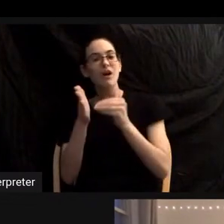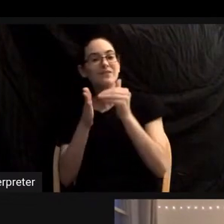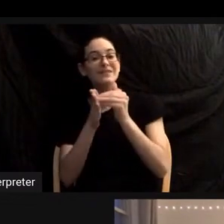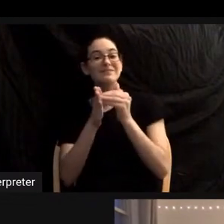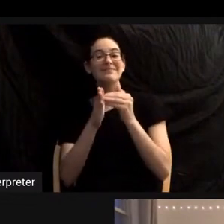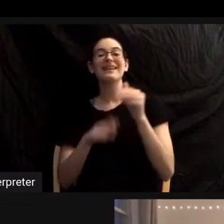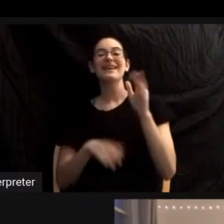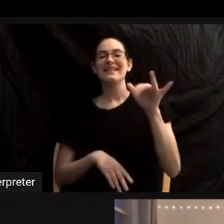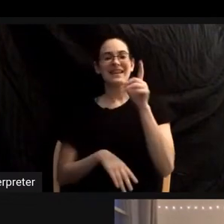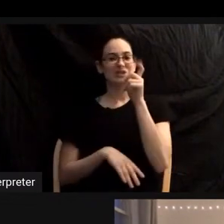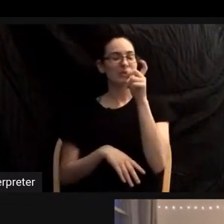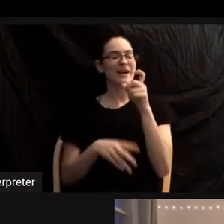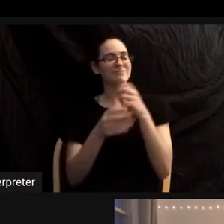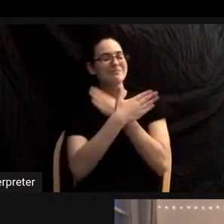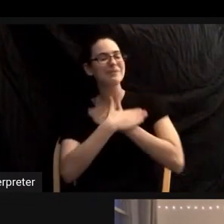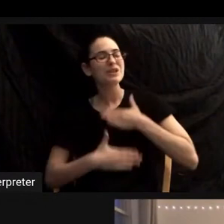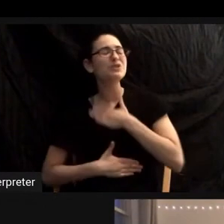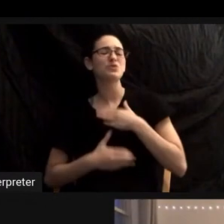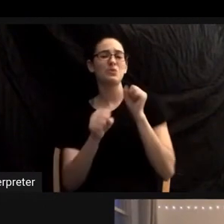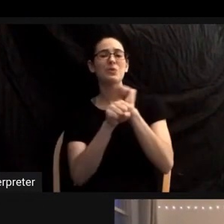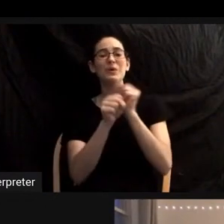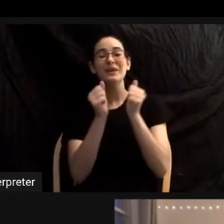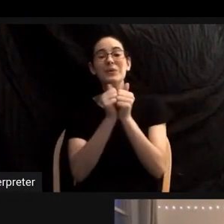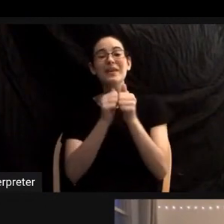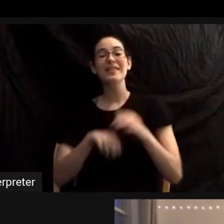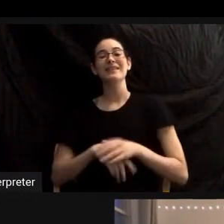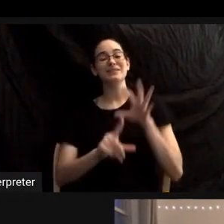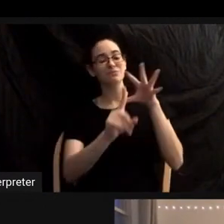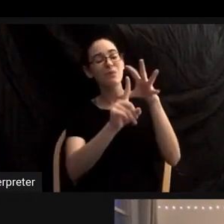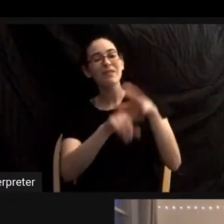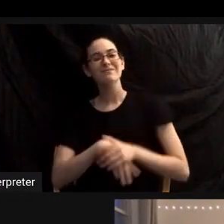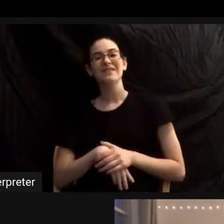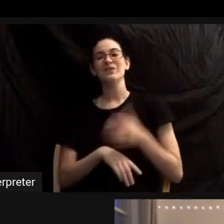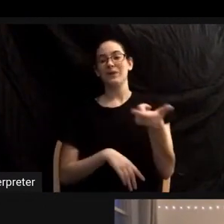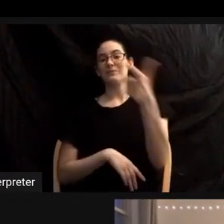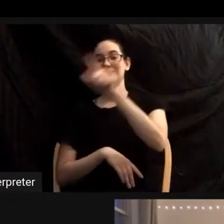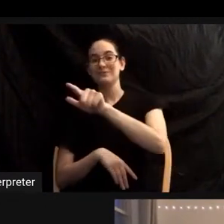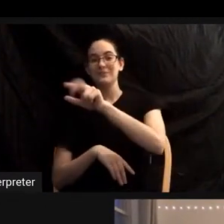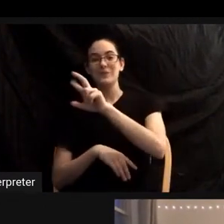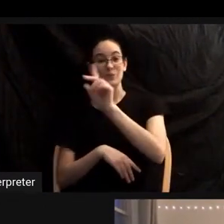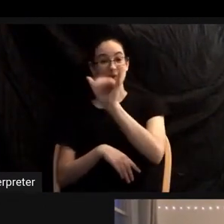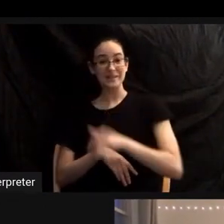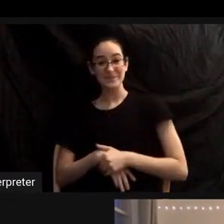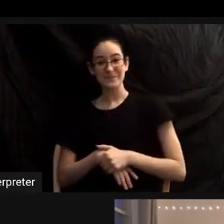are who I love to be around. I'm going to turn this over to my dear friend, Rudy.